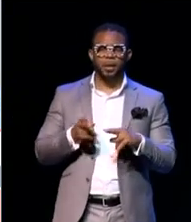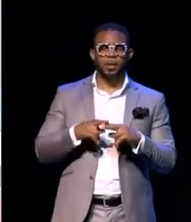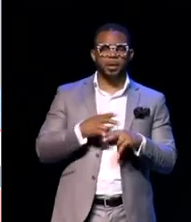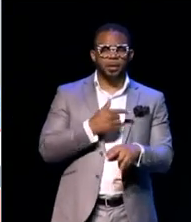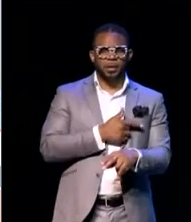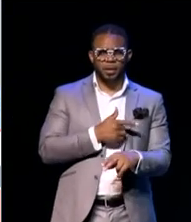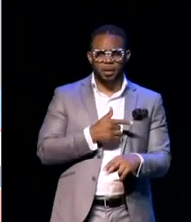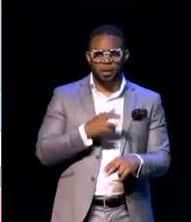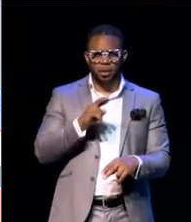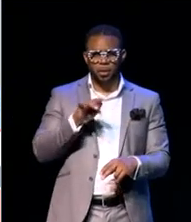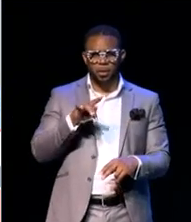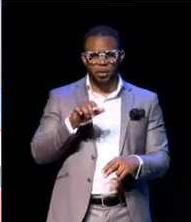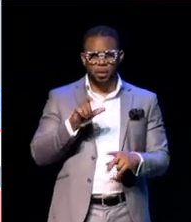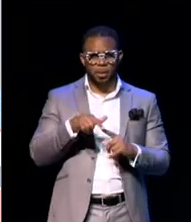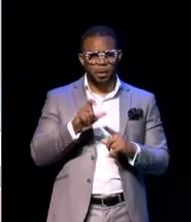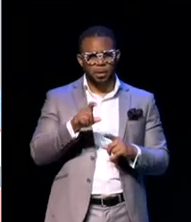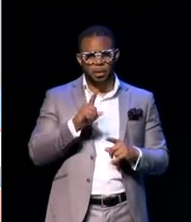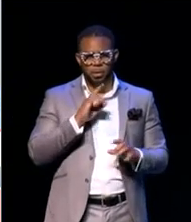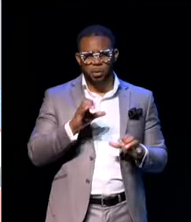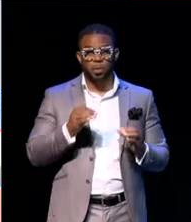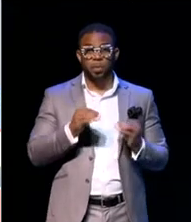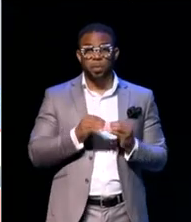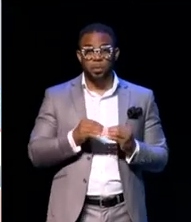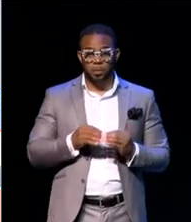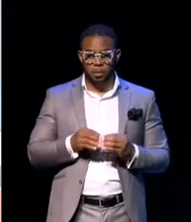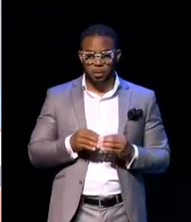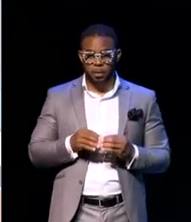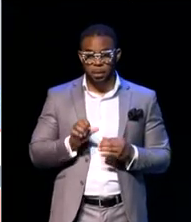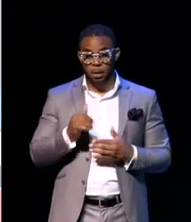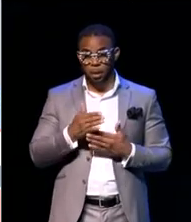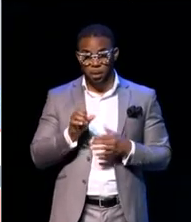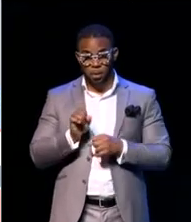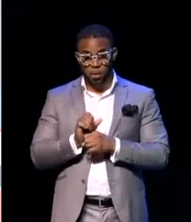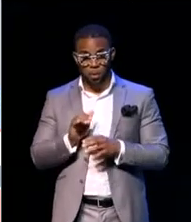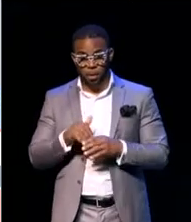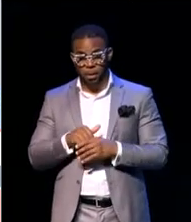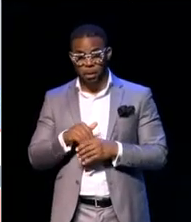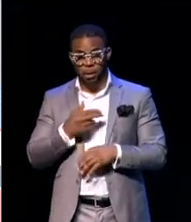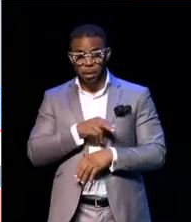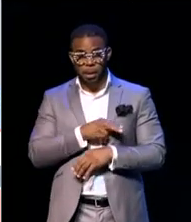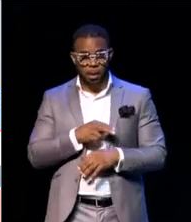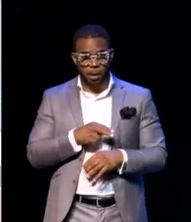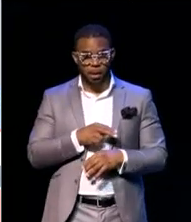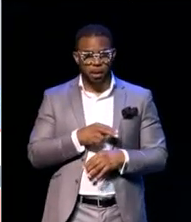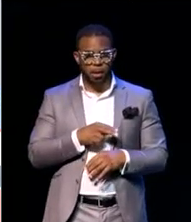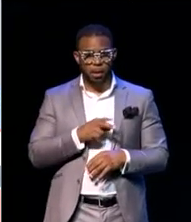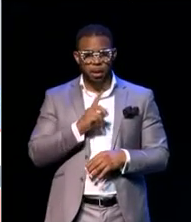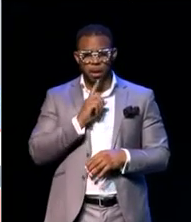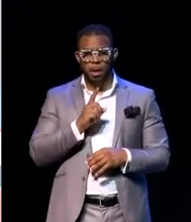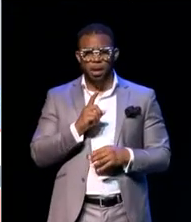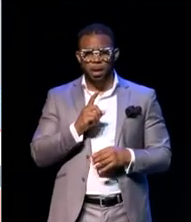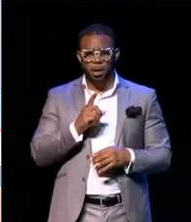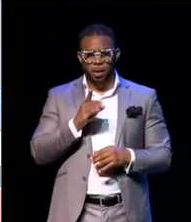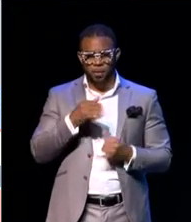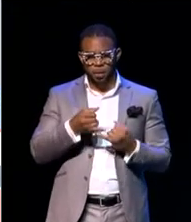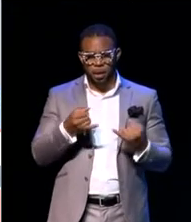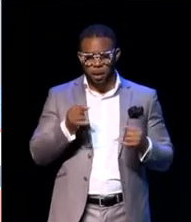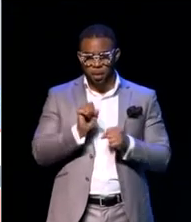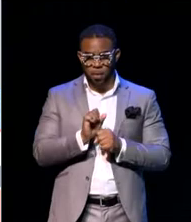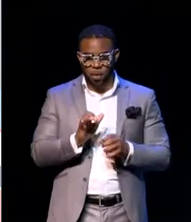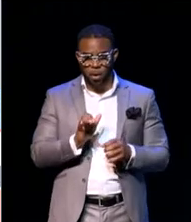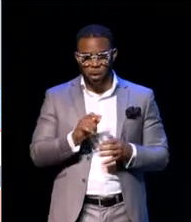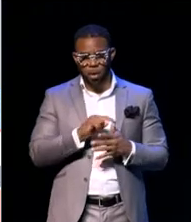their vaccination rates, but need to do more. The other workers in the hospital are frontline